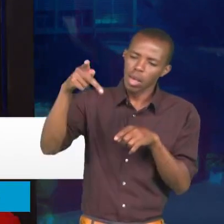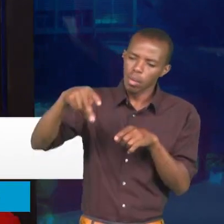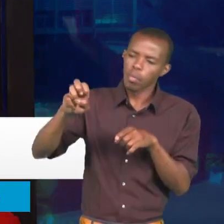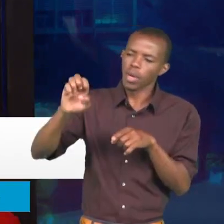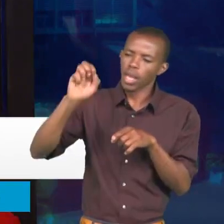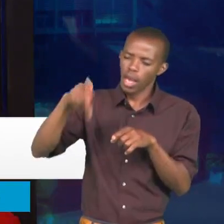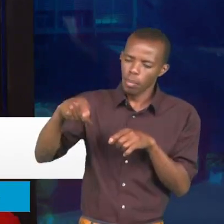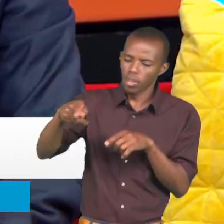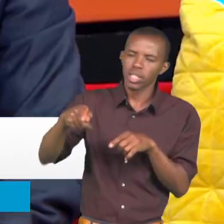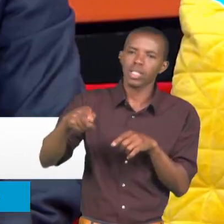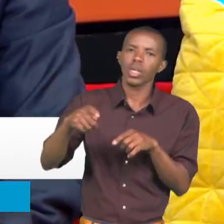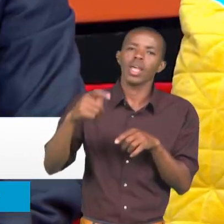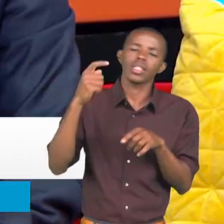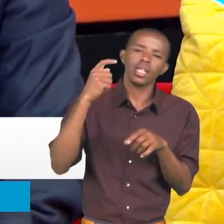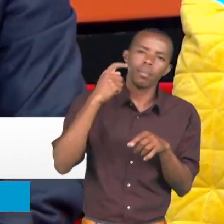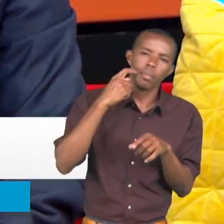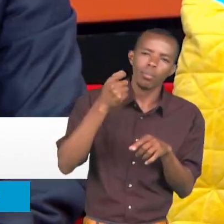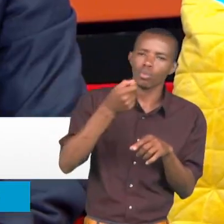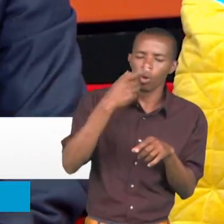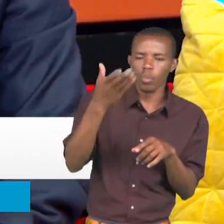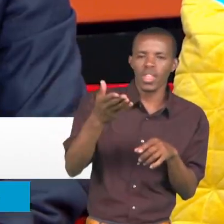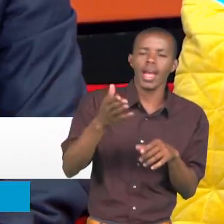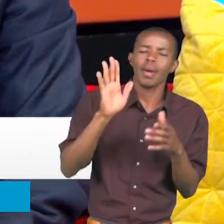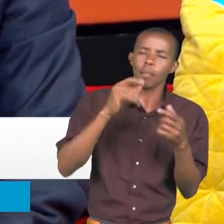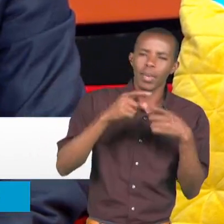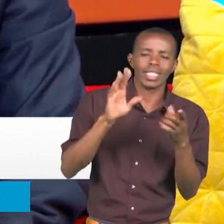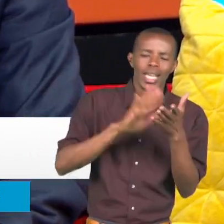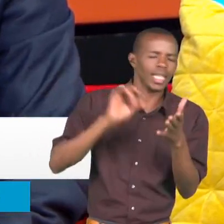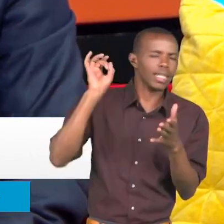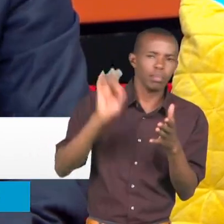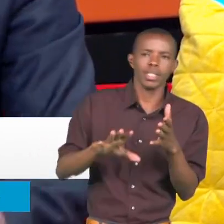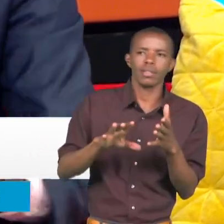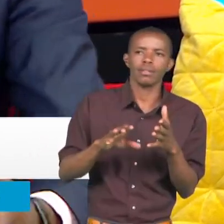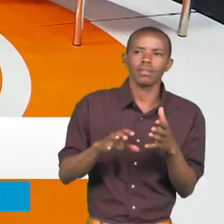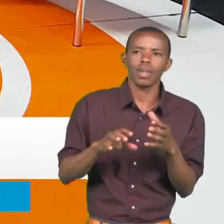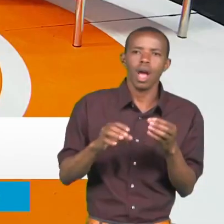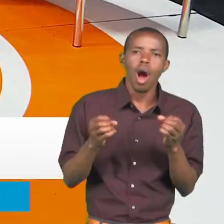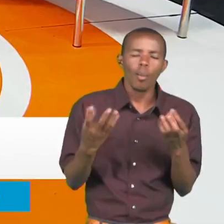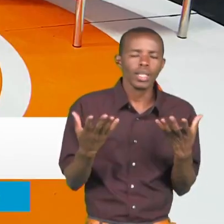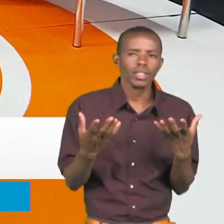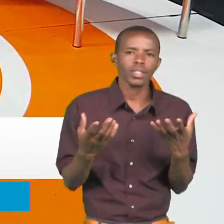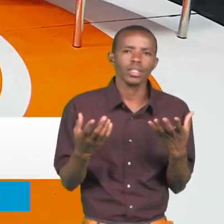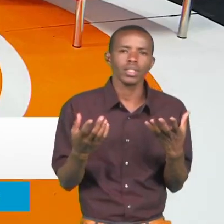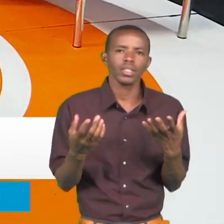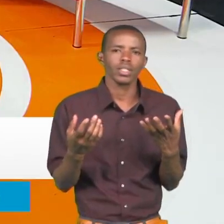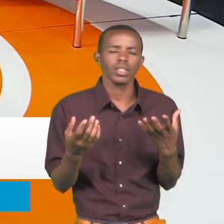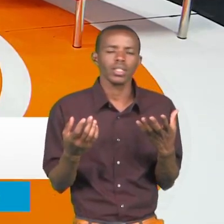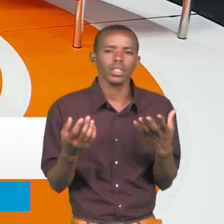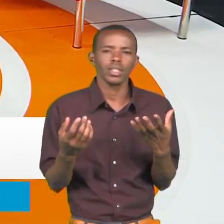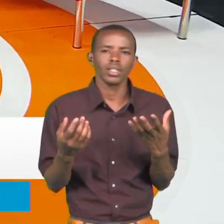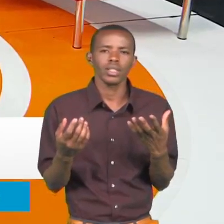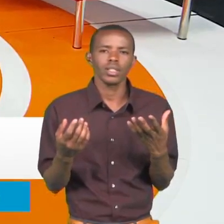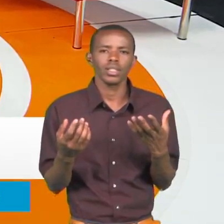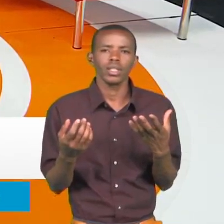pharmacies. Yeah. ARVs are dispensed in pharmacies. But they are very expensive. They are expensive. Okay, maybe how much?